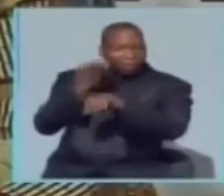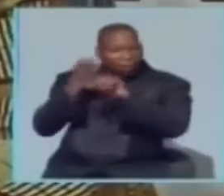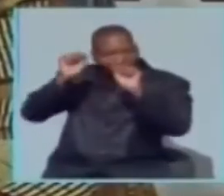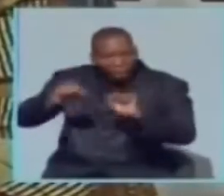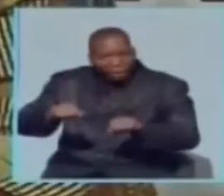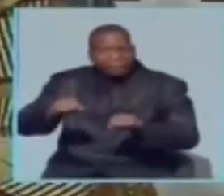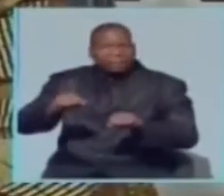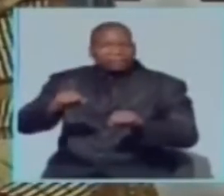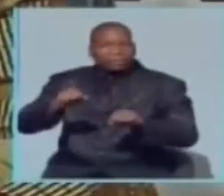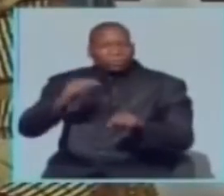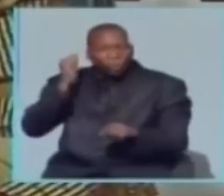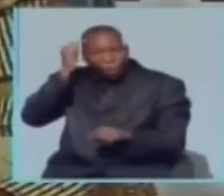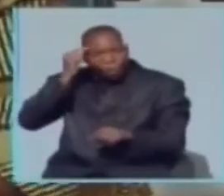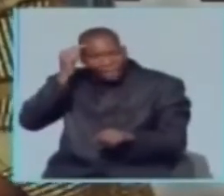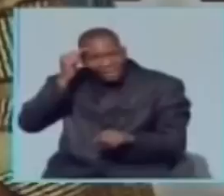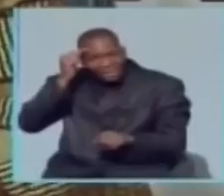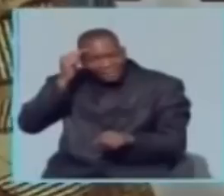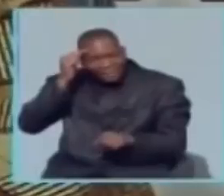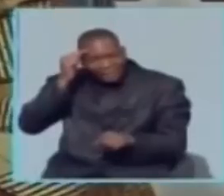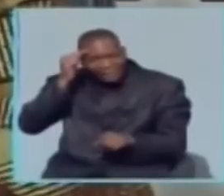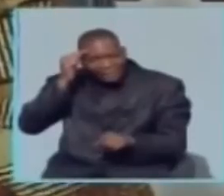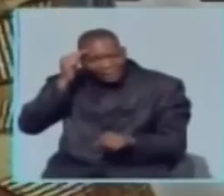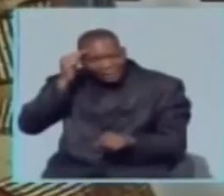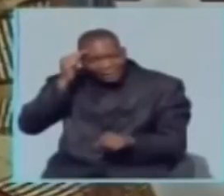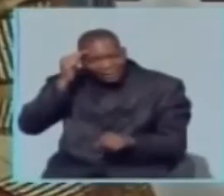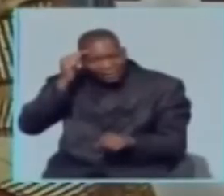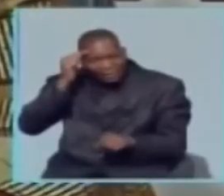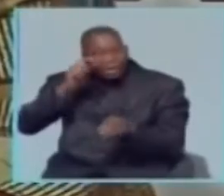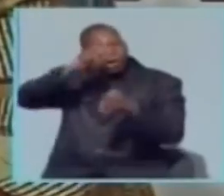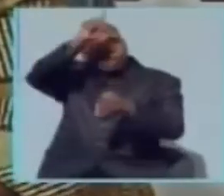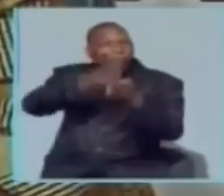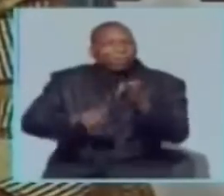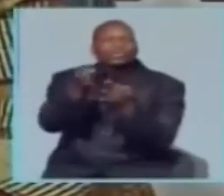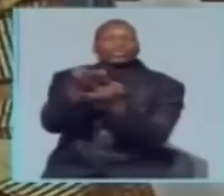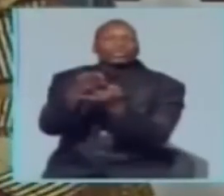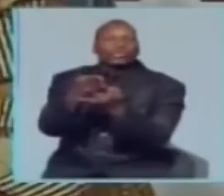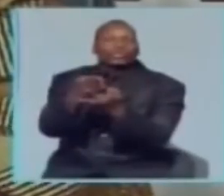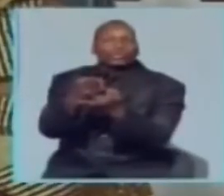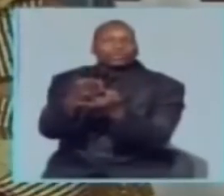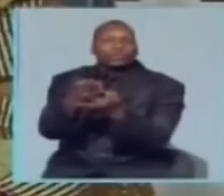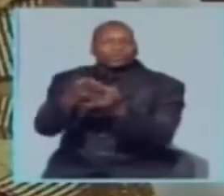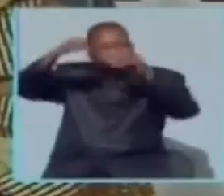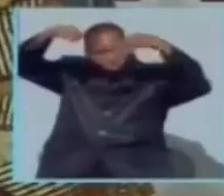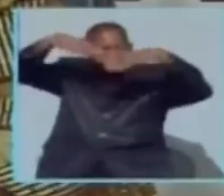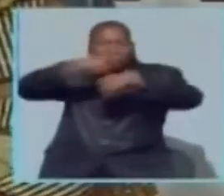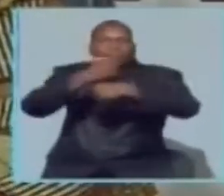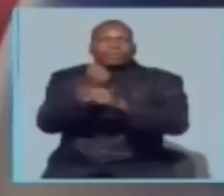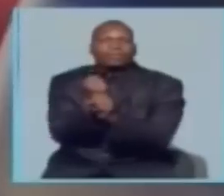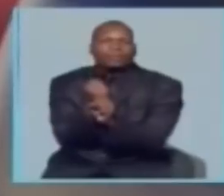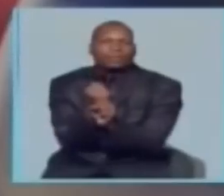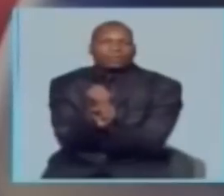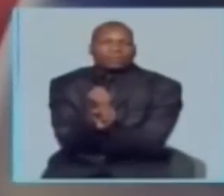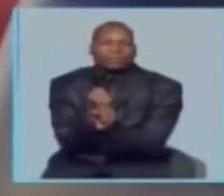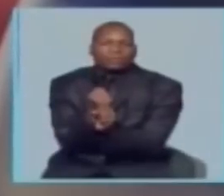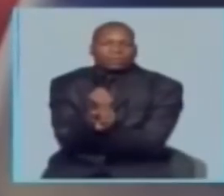think about the fact that we have to share cost in terms of generation of electricity. First,